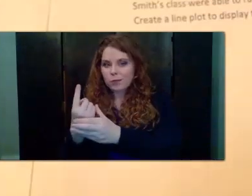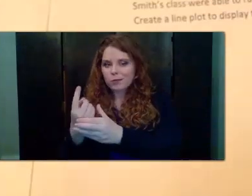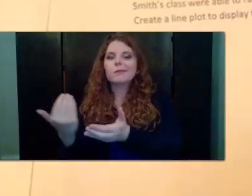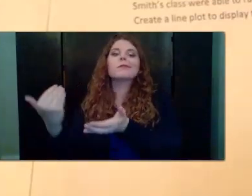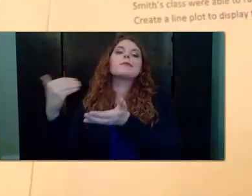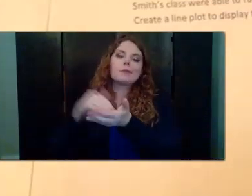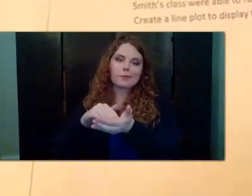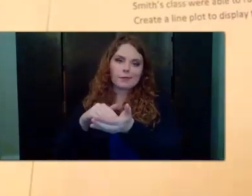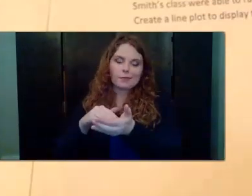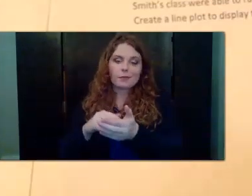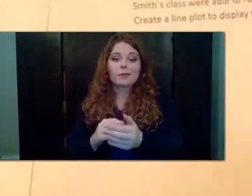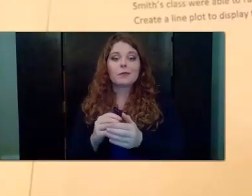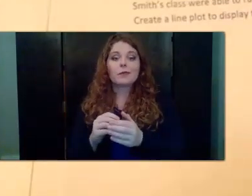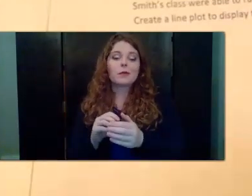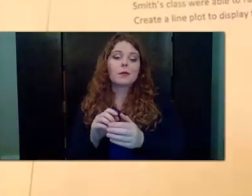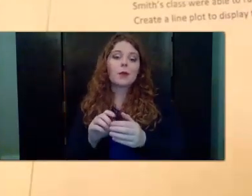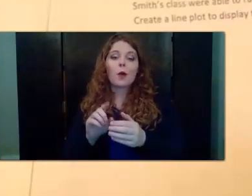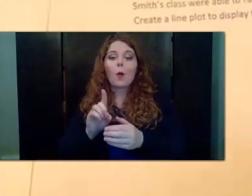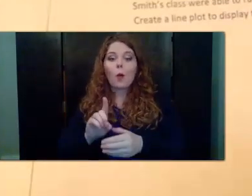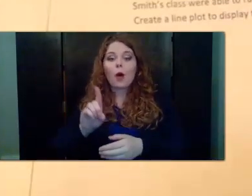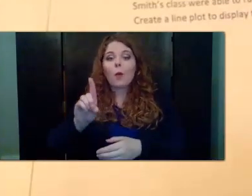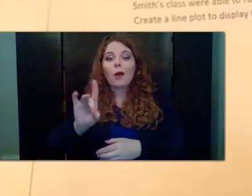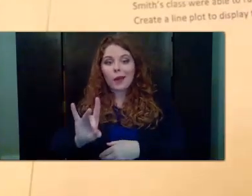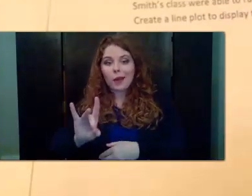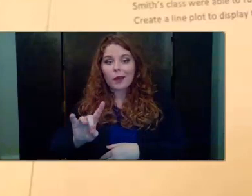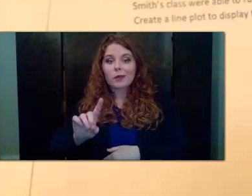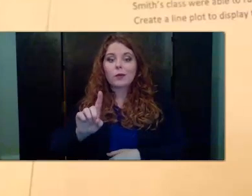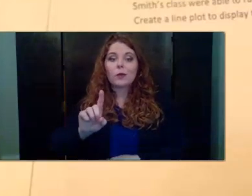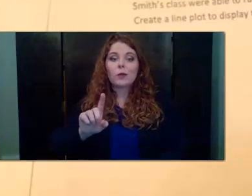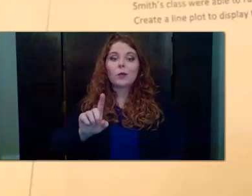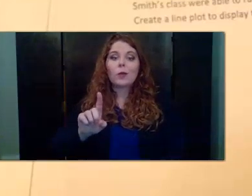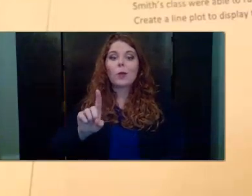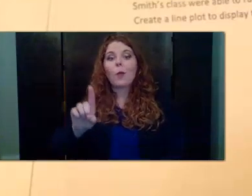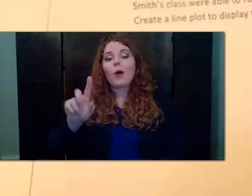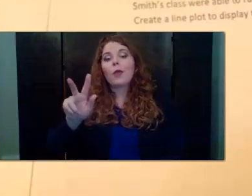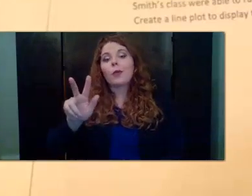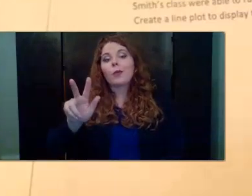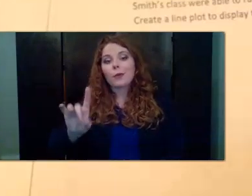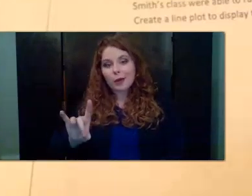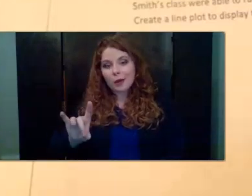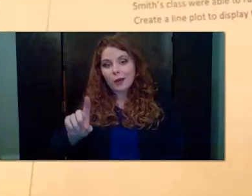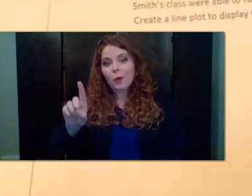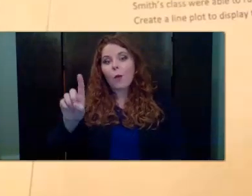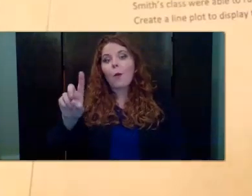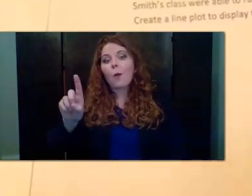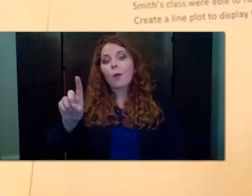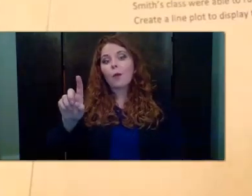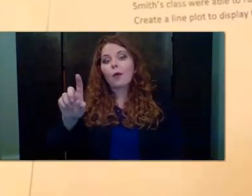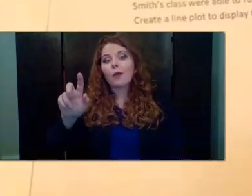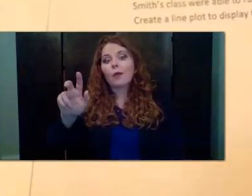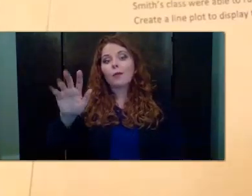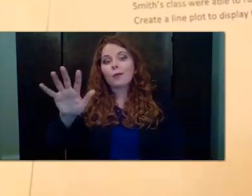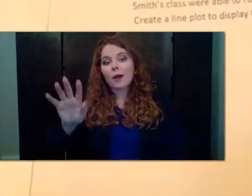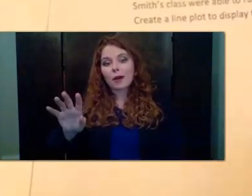process again. 1 1/8, 1 2/8, 1 3/8, 1 4/8, 1 5/8,